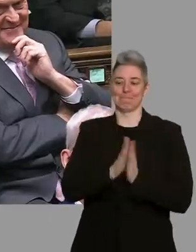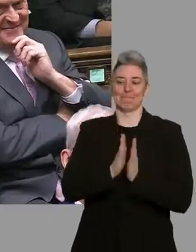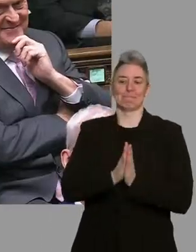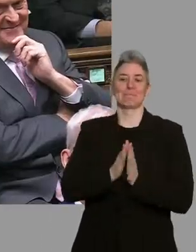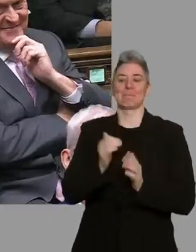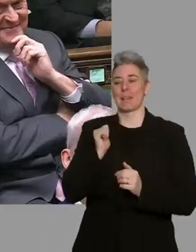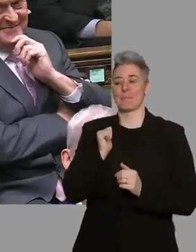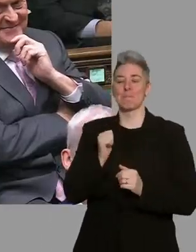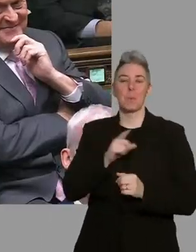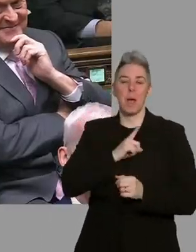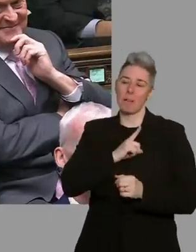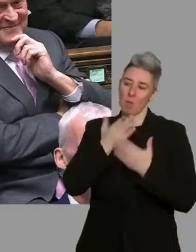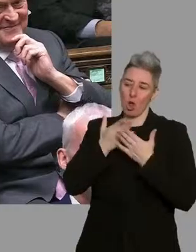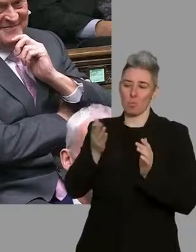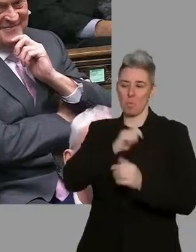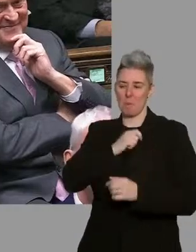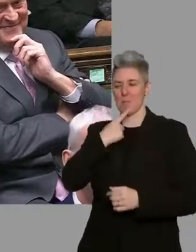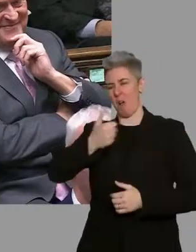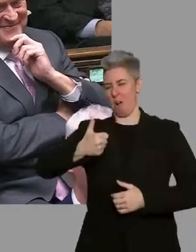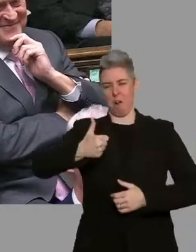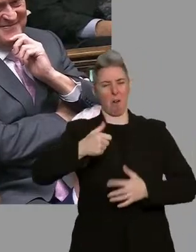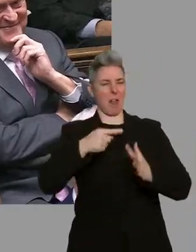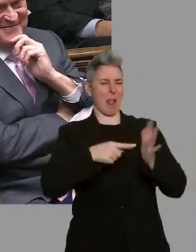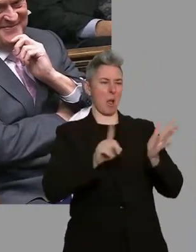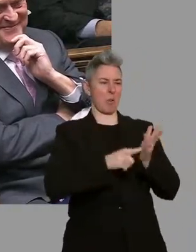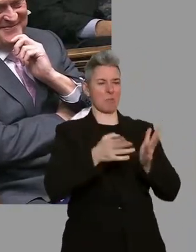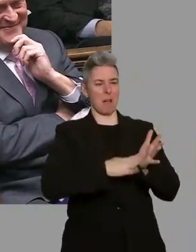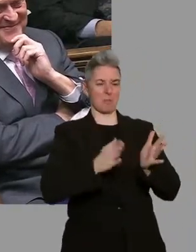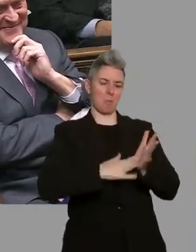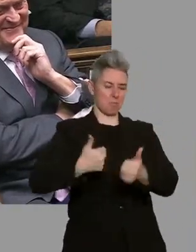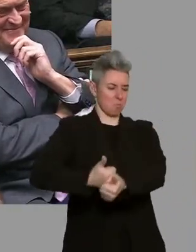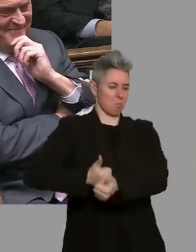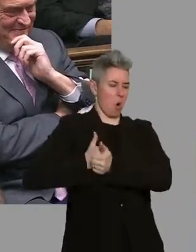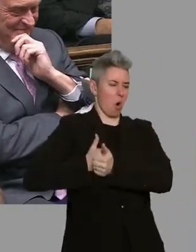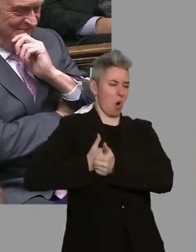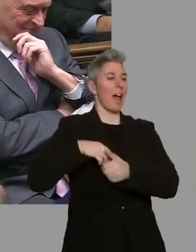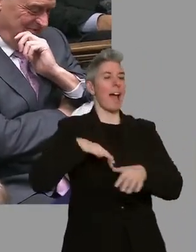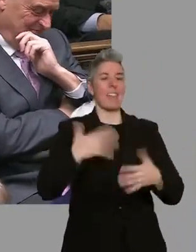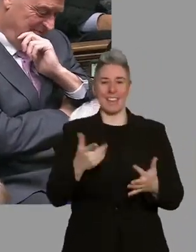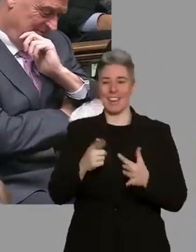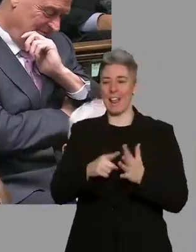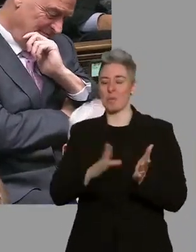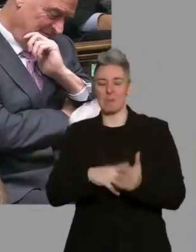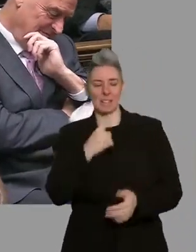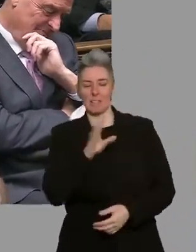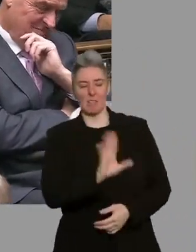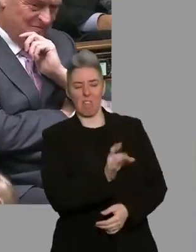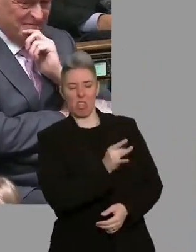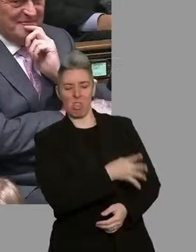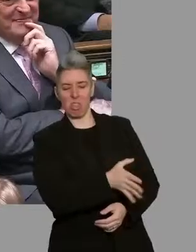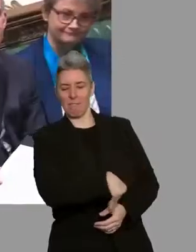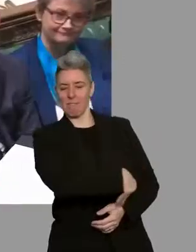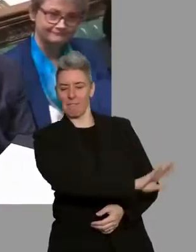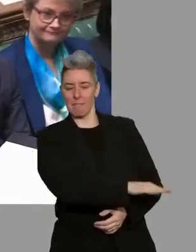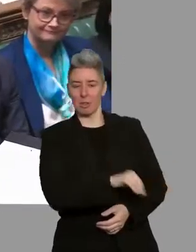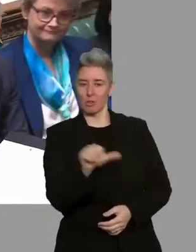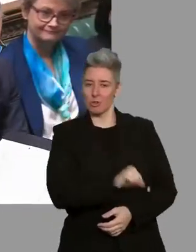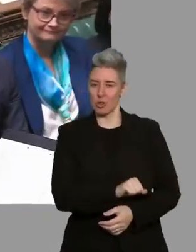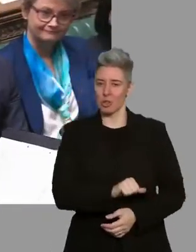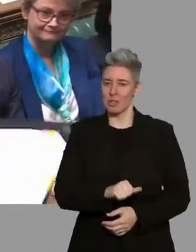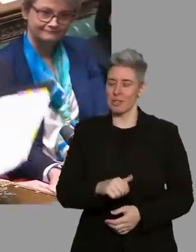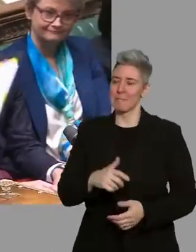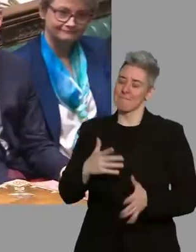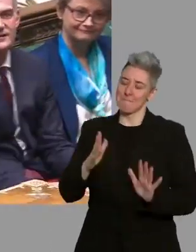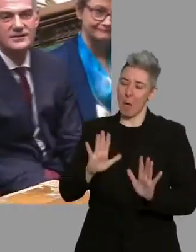Musk to say he should be removed. Just a few hours later, that's the rough and tough of politics. And of course, we're looking at the question of funding